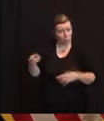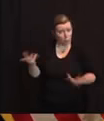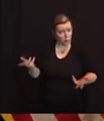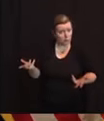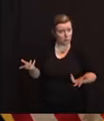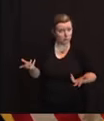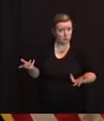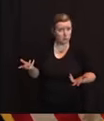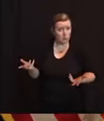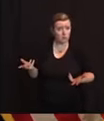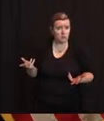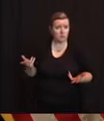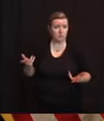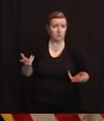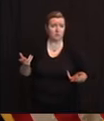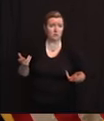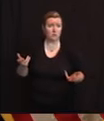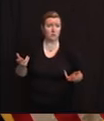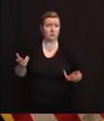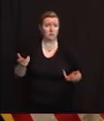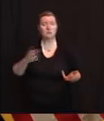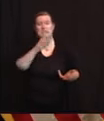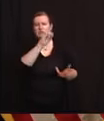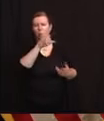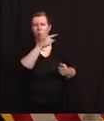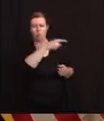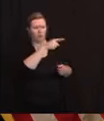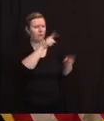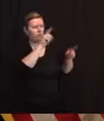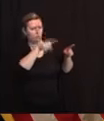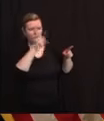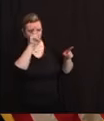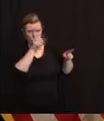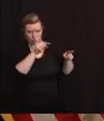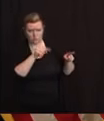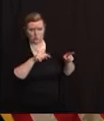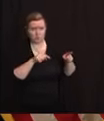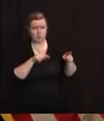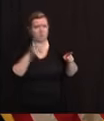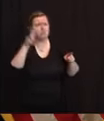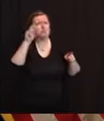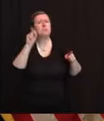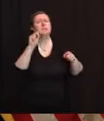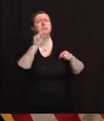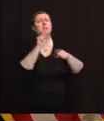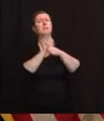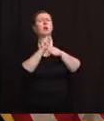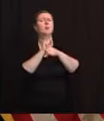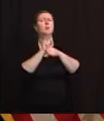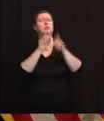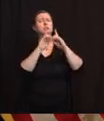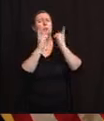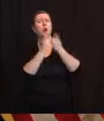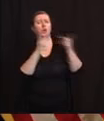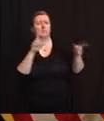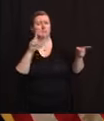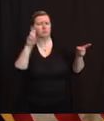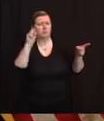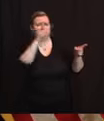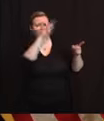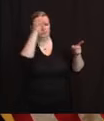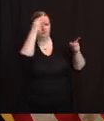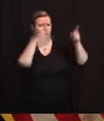Labor Commissioner, the U.S. Labor Department said the number of people actually collecting this week dropped by